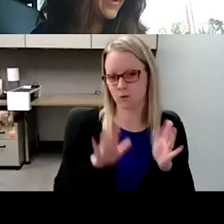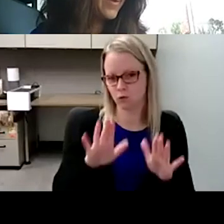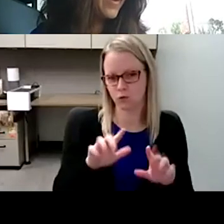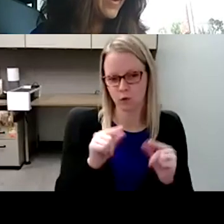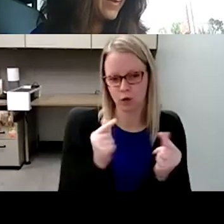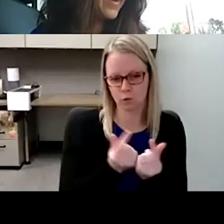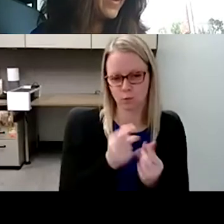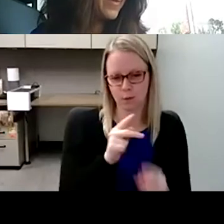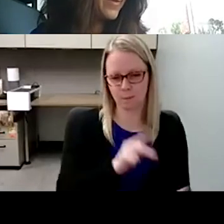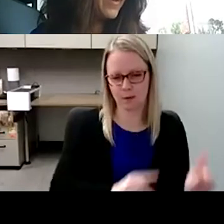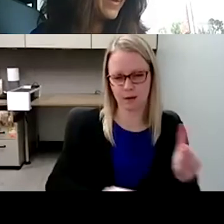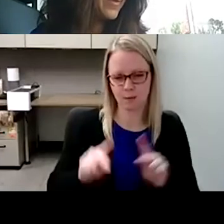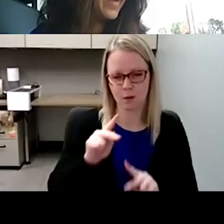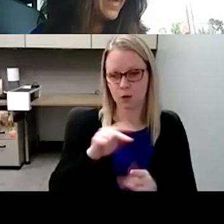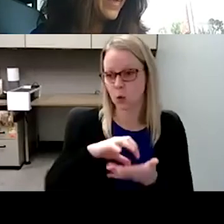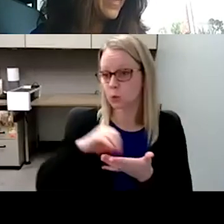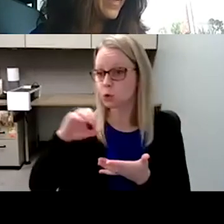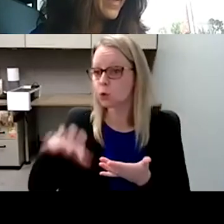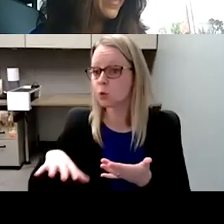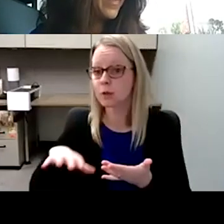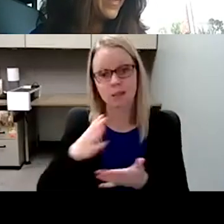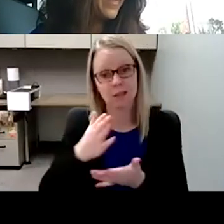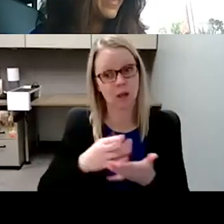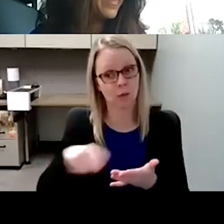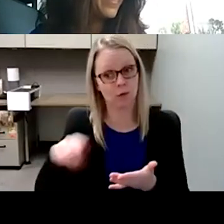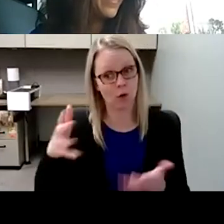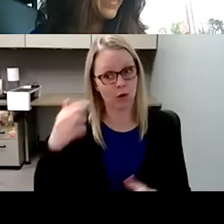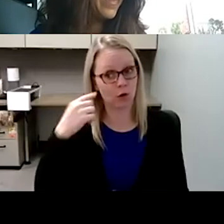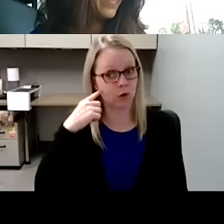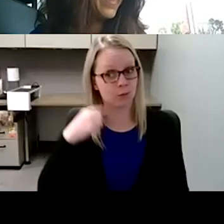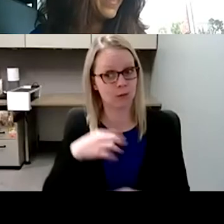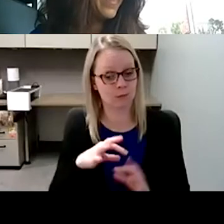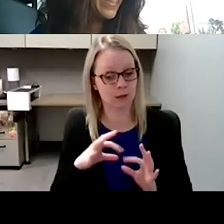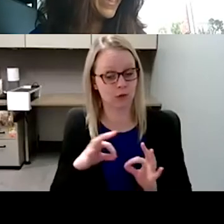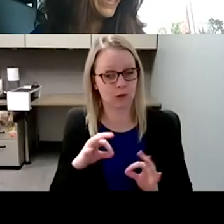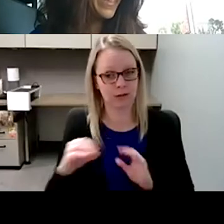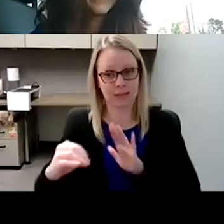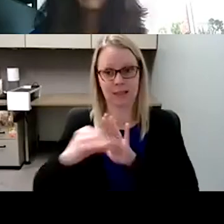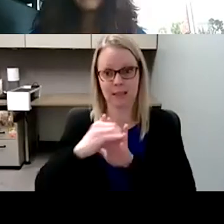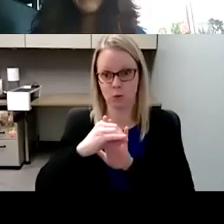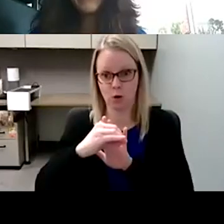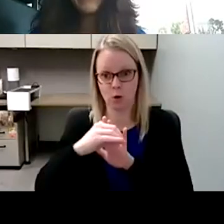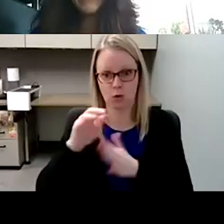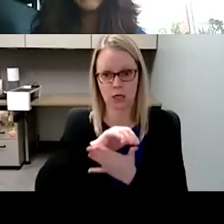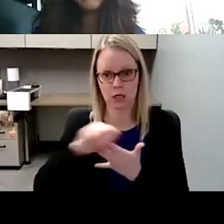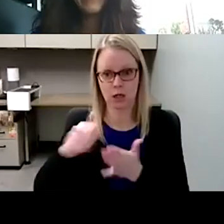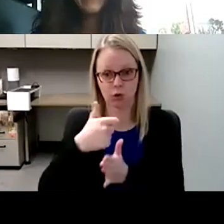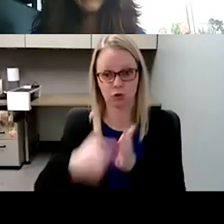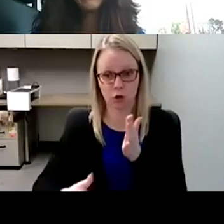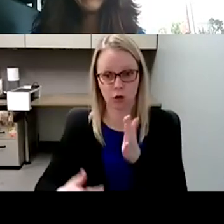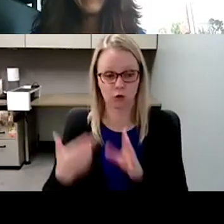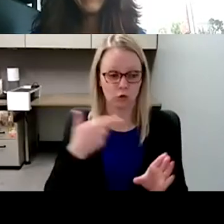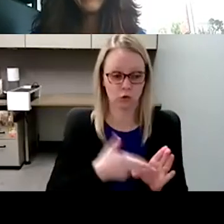students, some of you have heard me say this, but zero membership fee for students. You can join, you can network, you